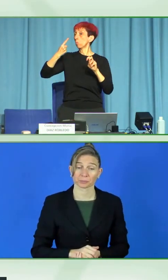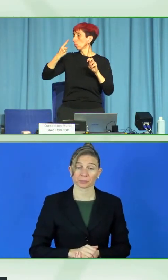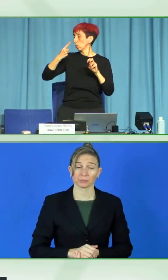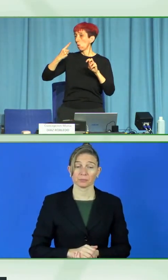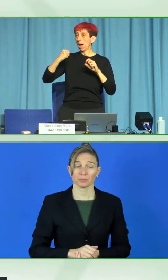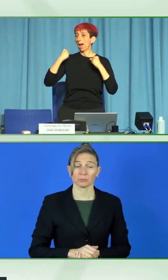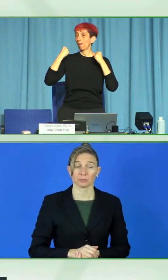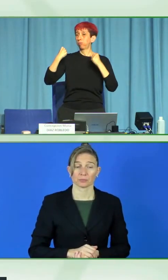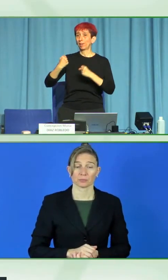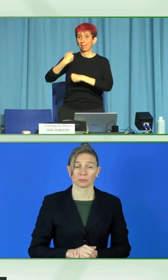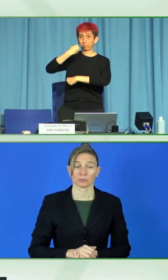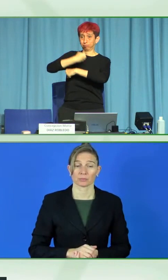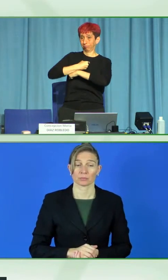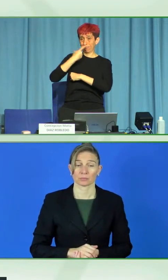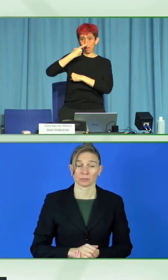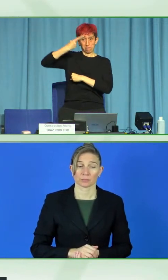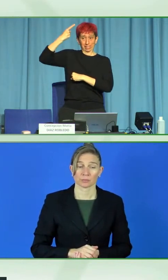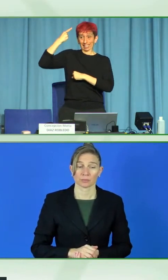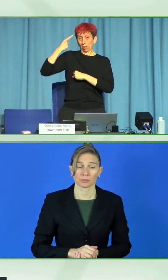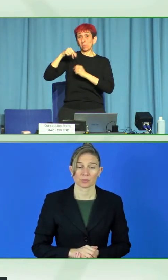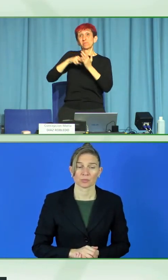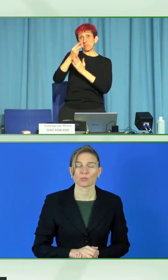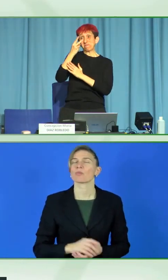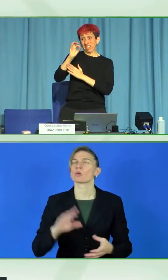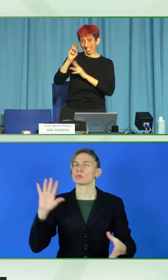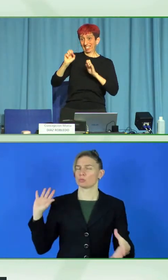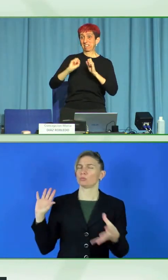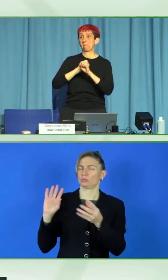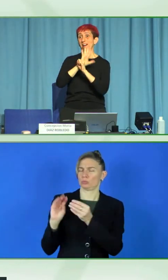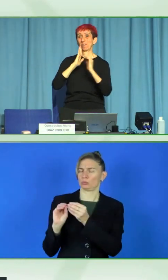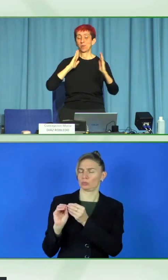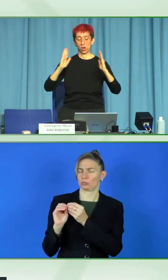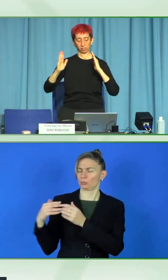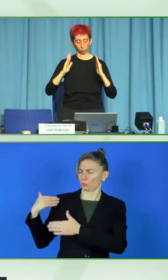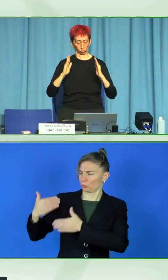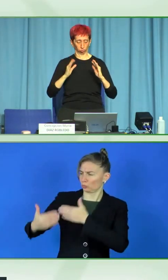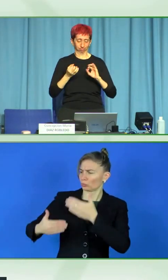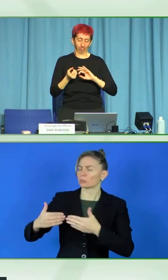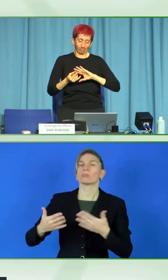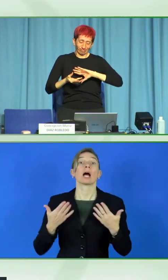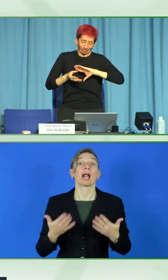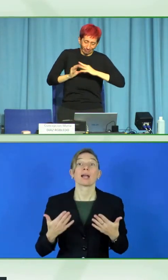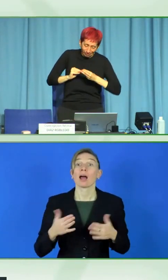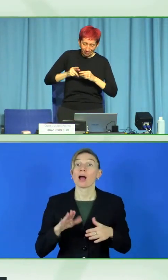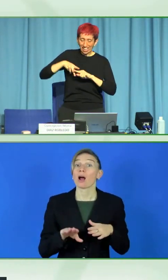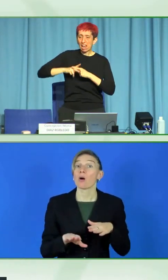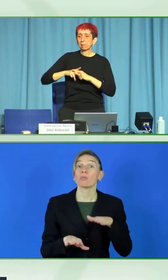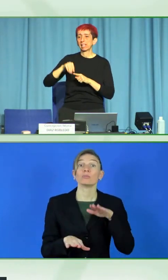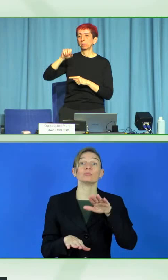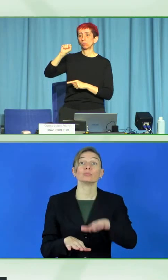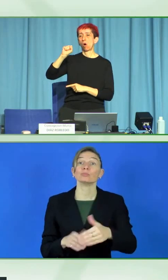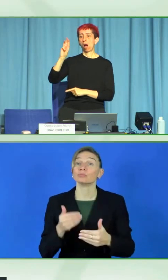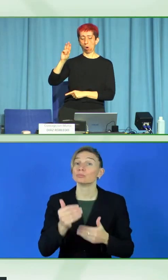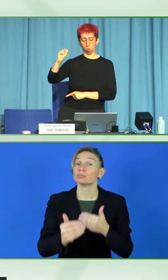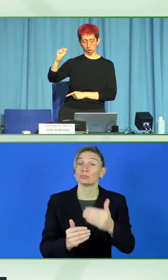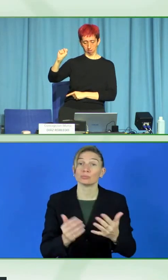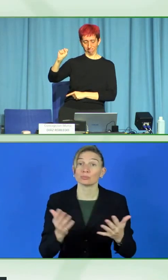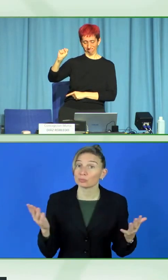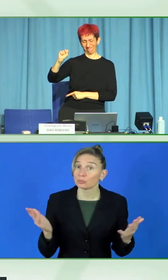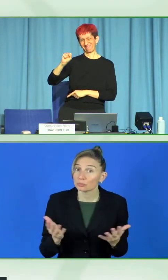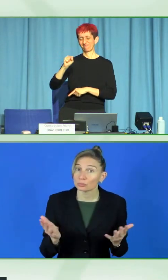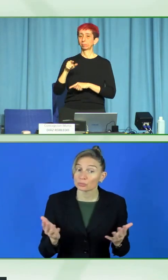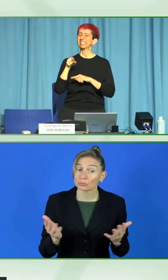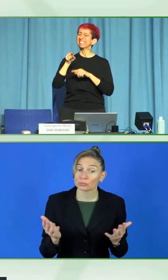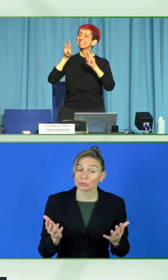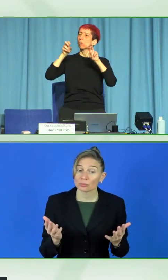And what are the next steps? Now, we have been imposed by these